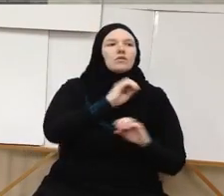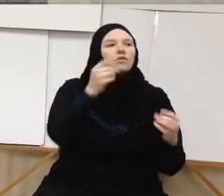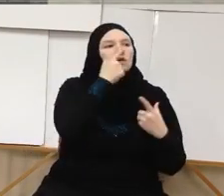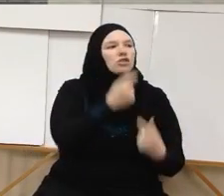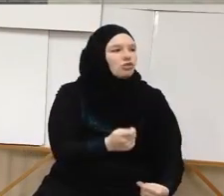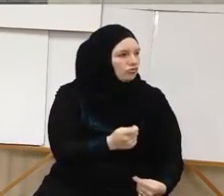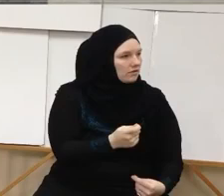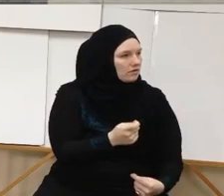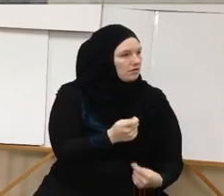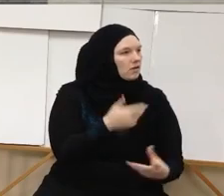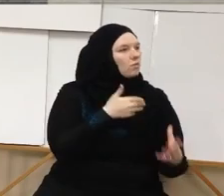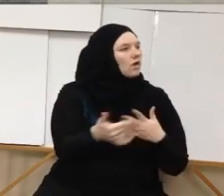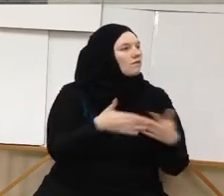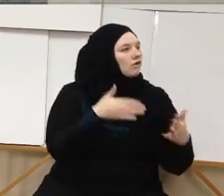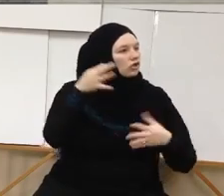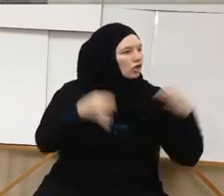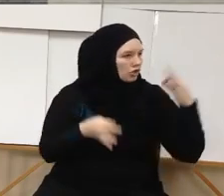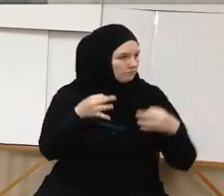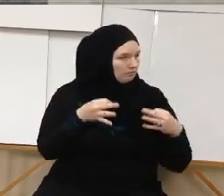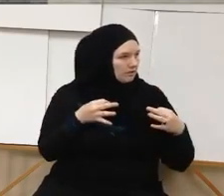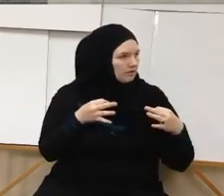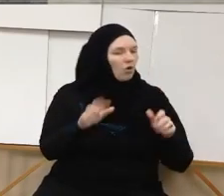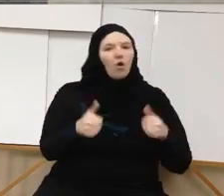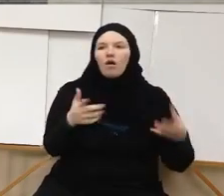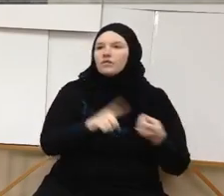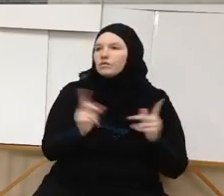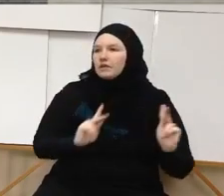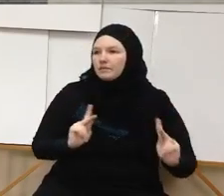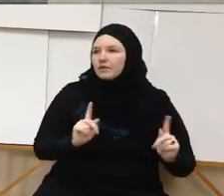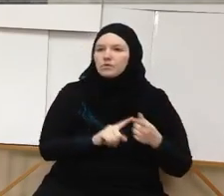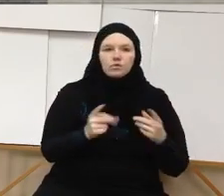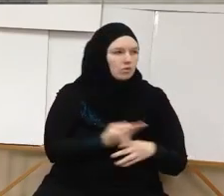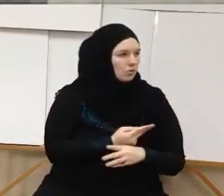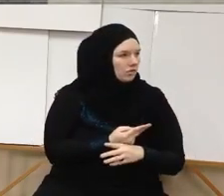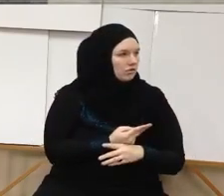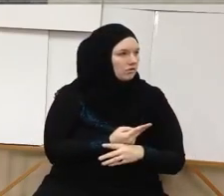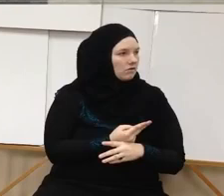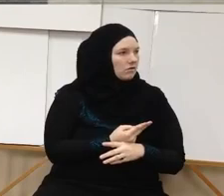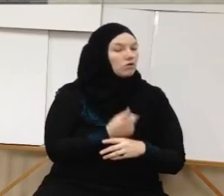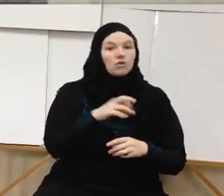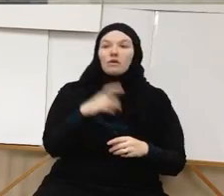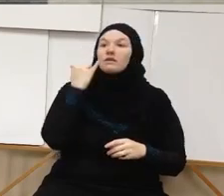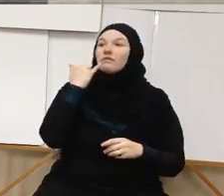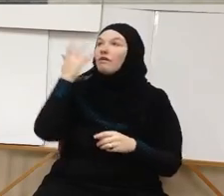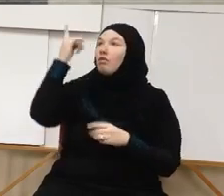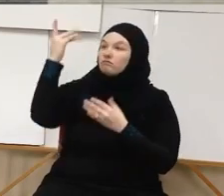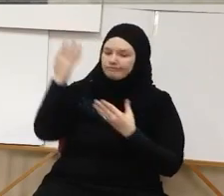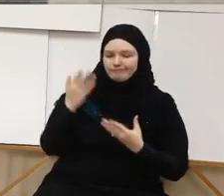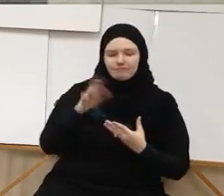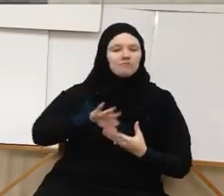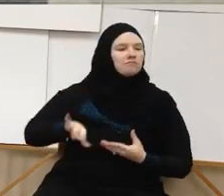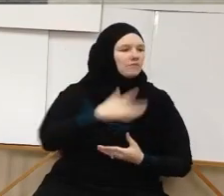in whatever judgment he renders and offers to people to use. Then Allah